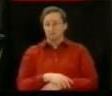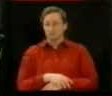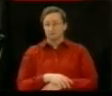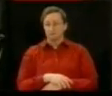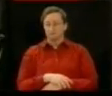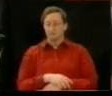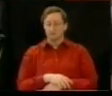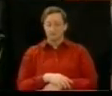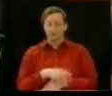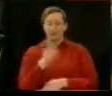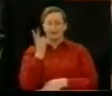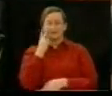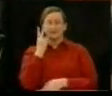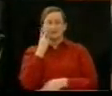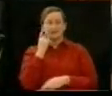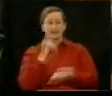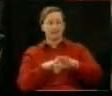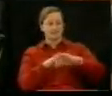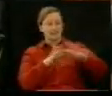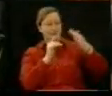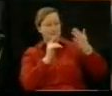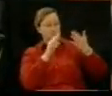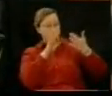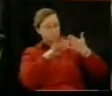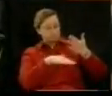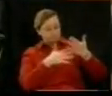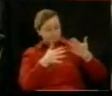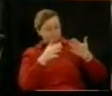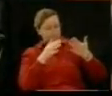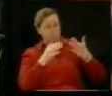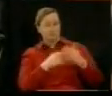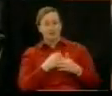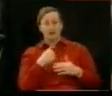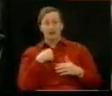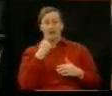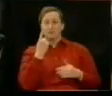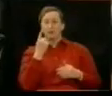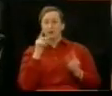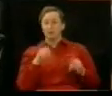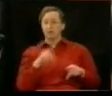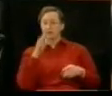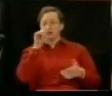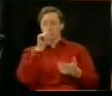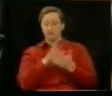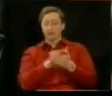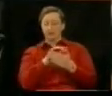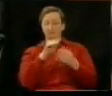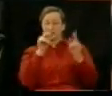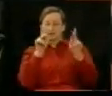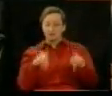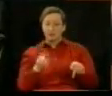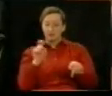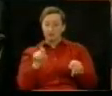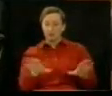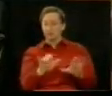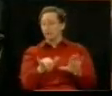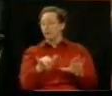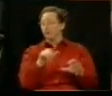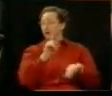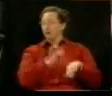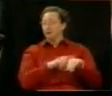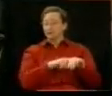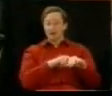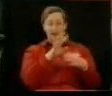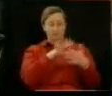In looking at the time frame, and again, I'm one of those who believes that the people need to do this. And looking at the time frame is very